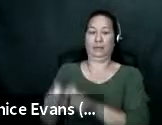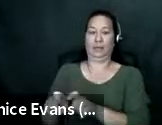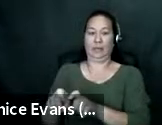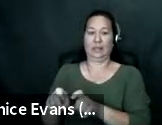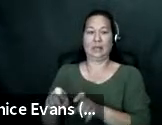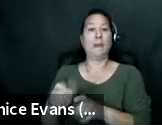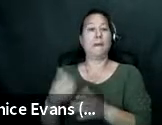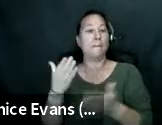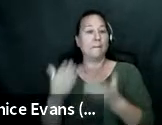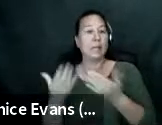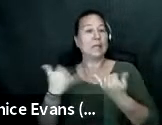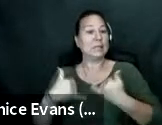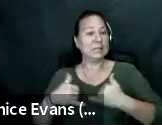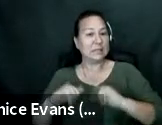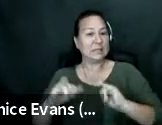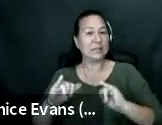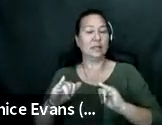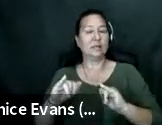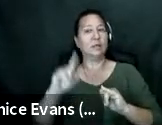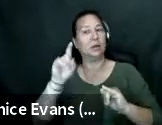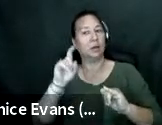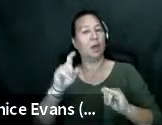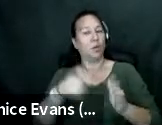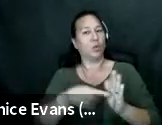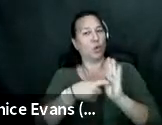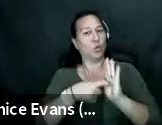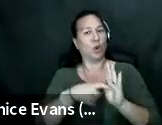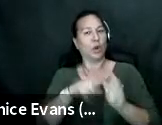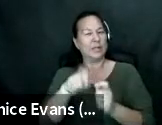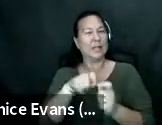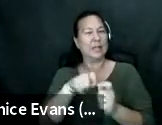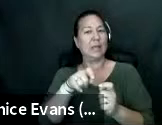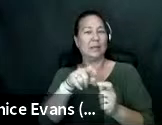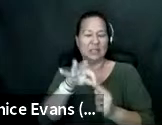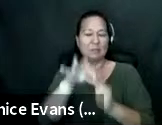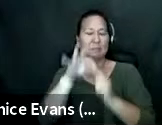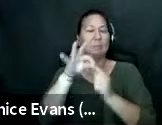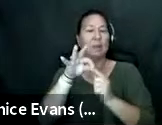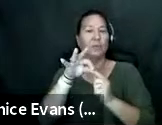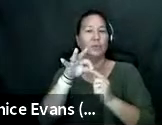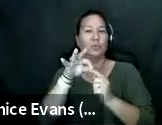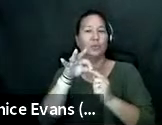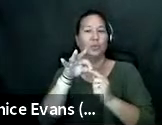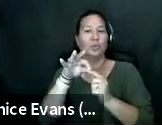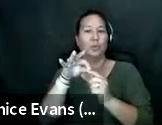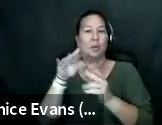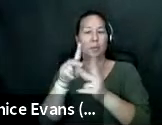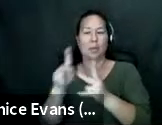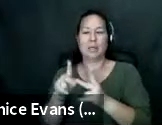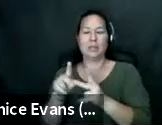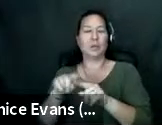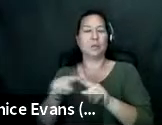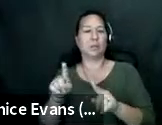in certain special situations, but in most events, it will not be required.